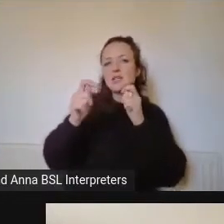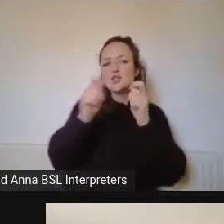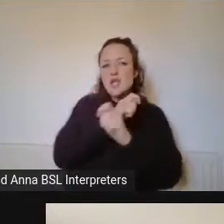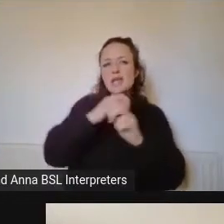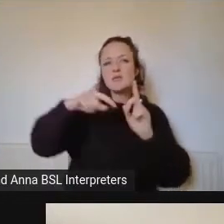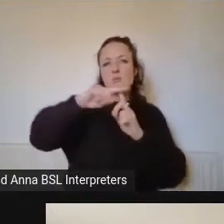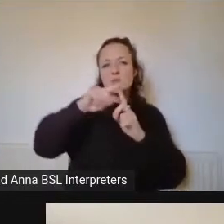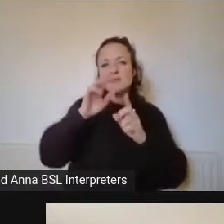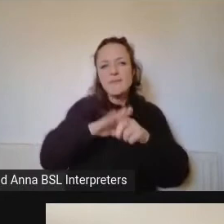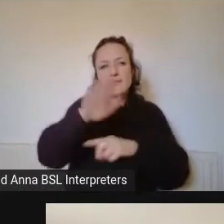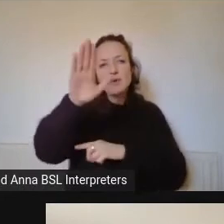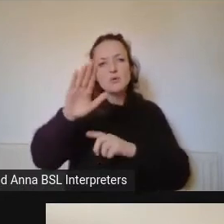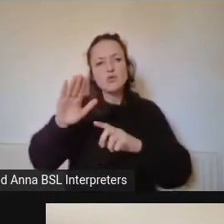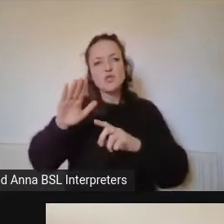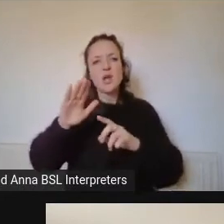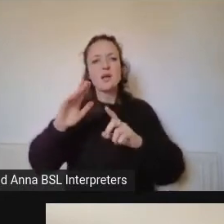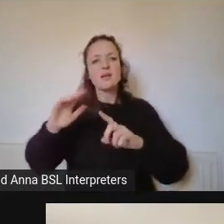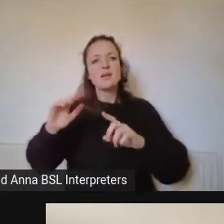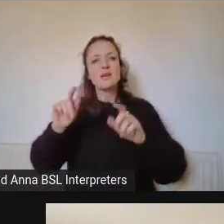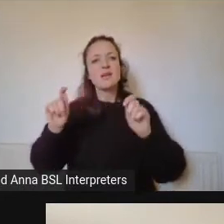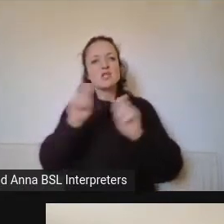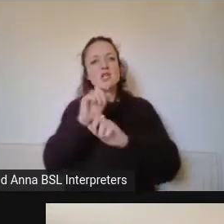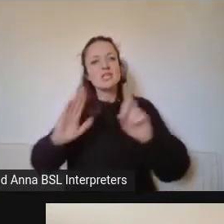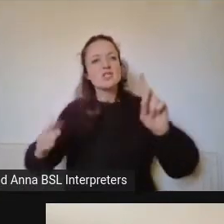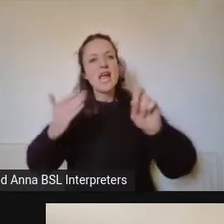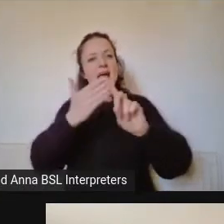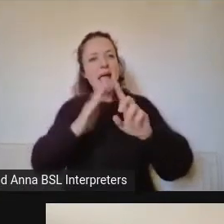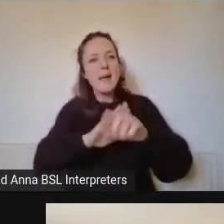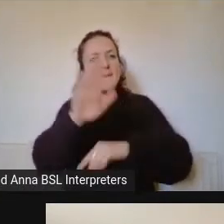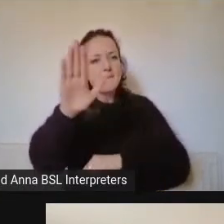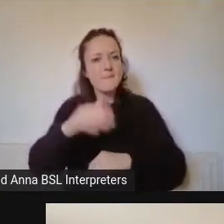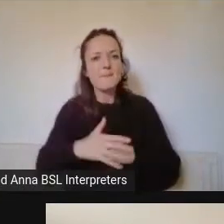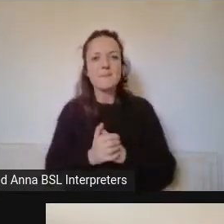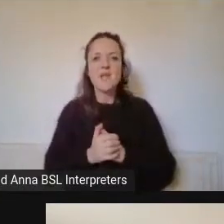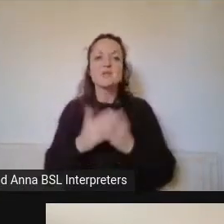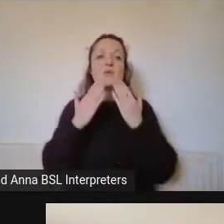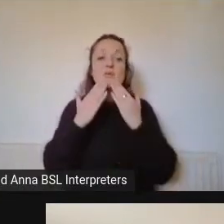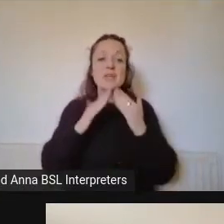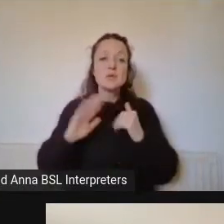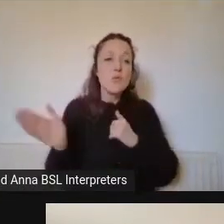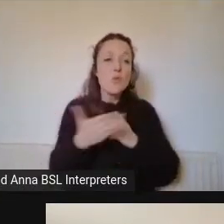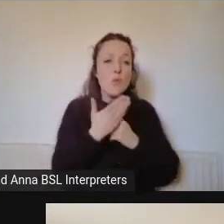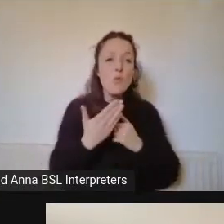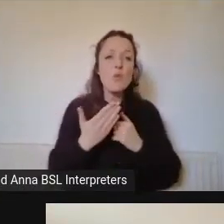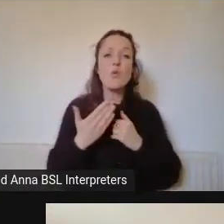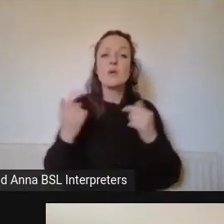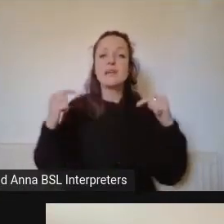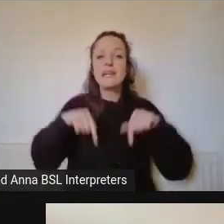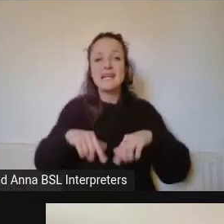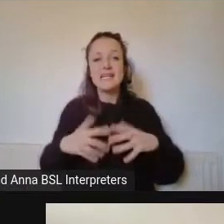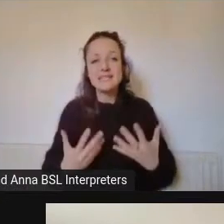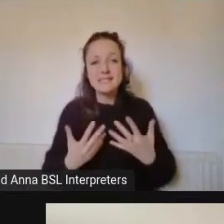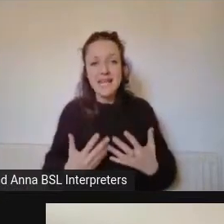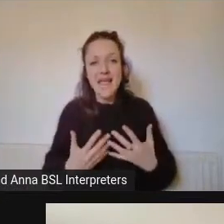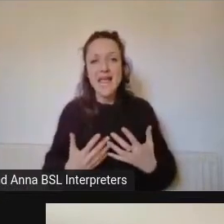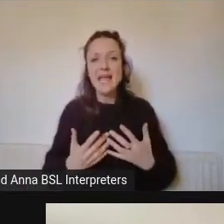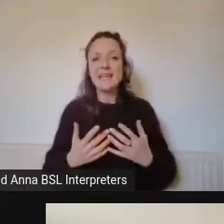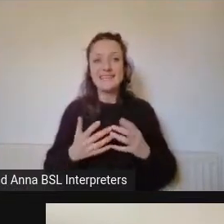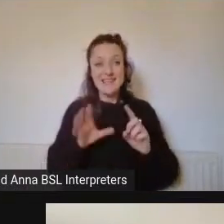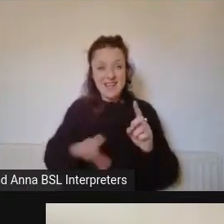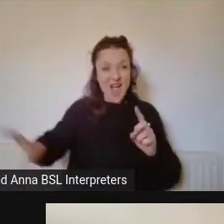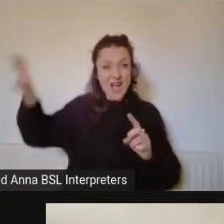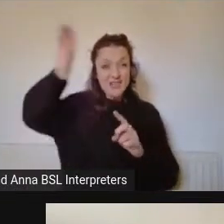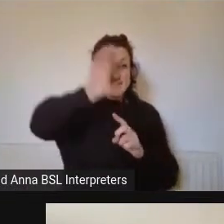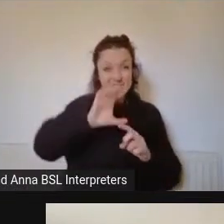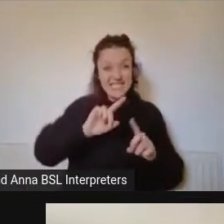change and environmental justice. So thank you all for spending time with us today and from coming from different quarters of the planet and to